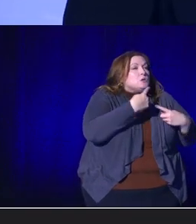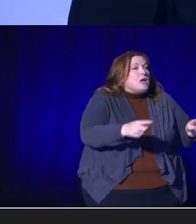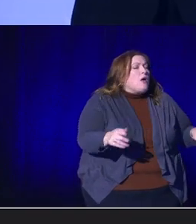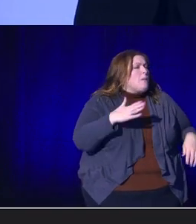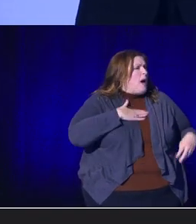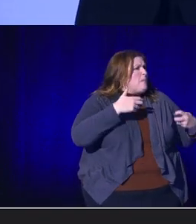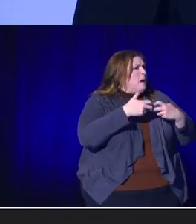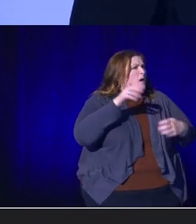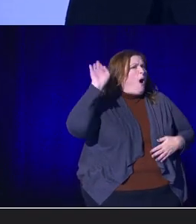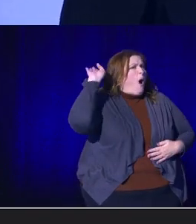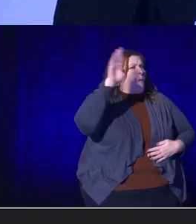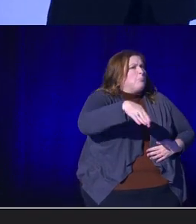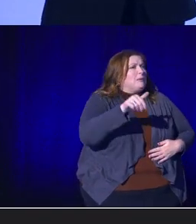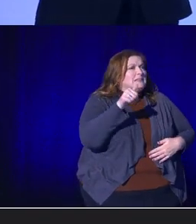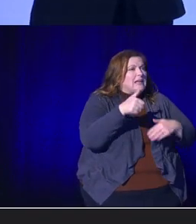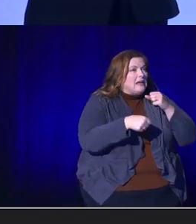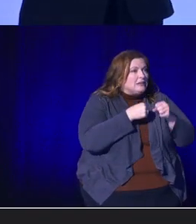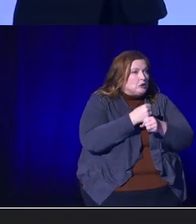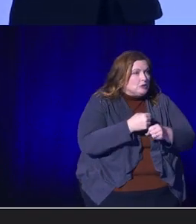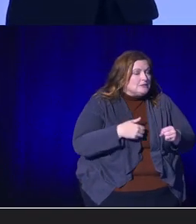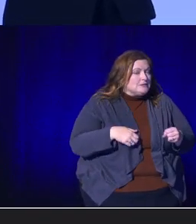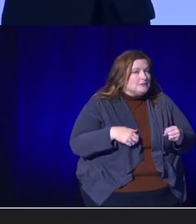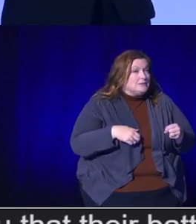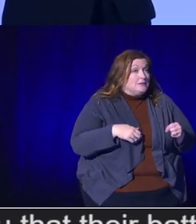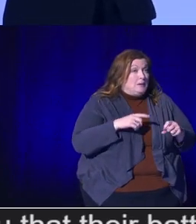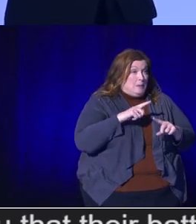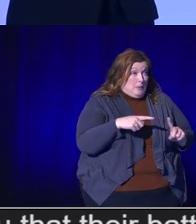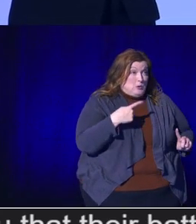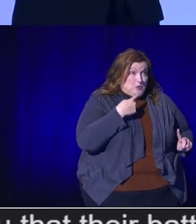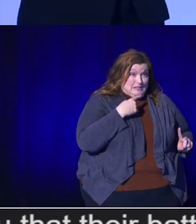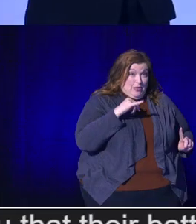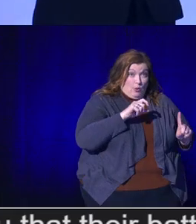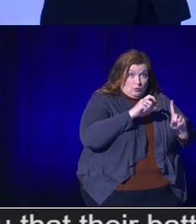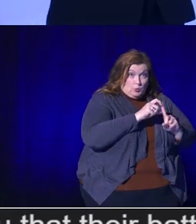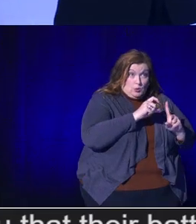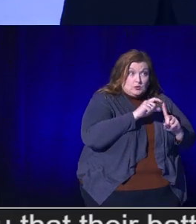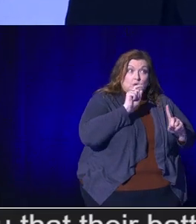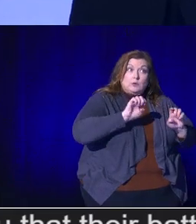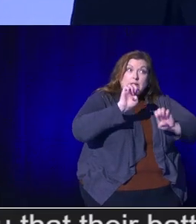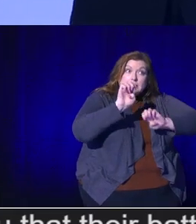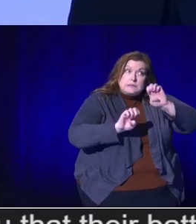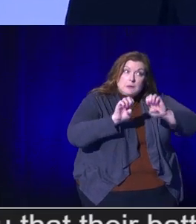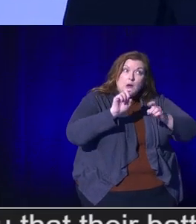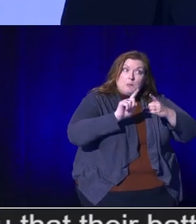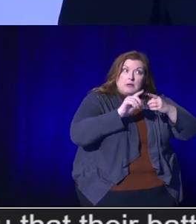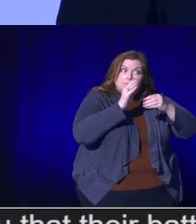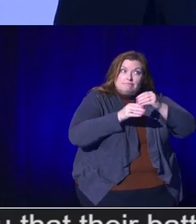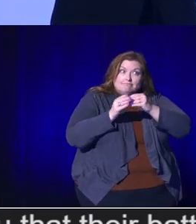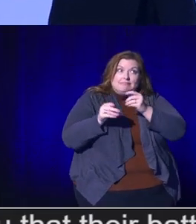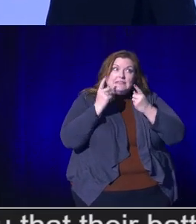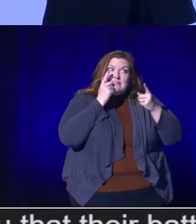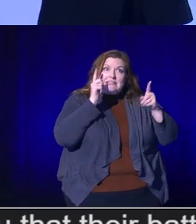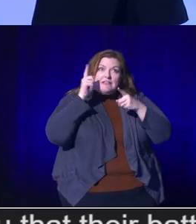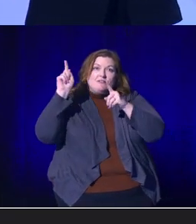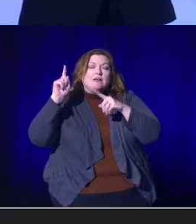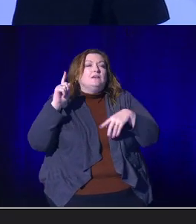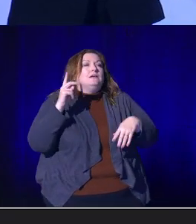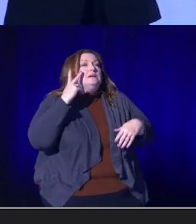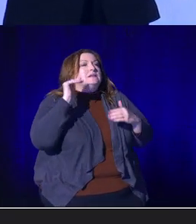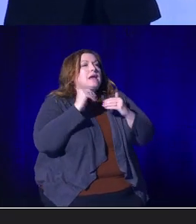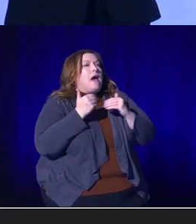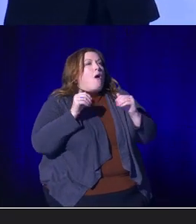for example. But to say that, they need to get those experiments completed. So they're looking for ways to